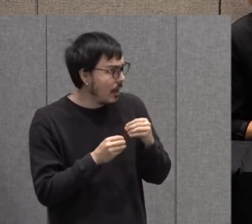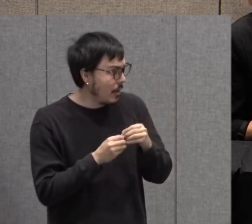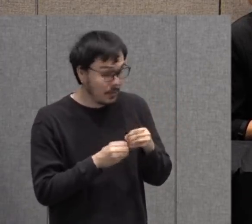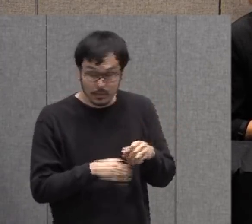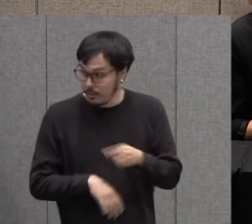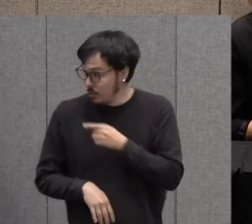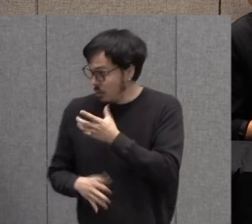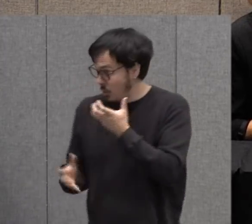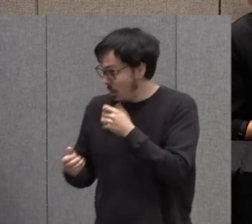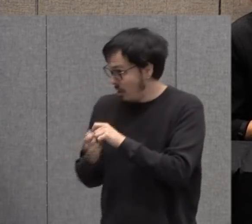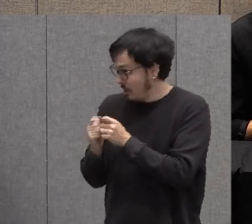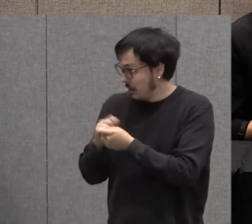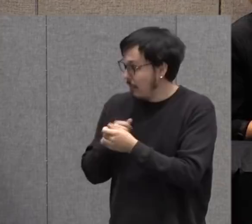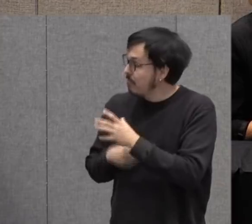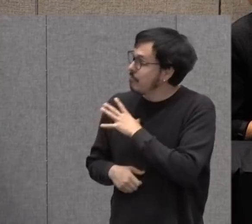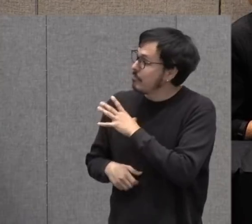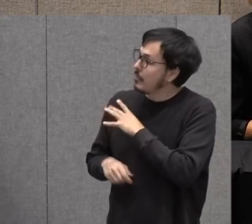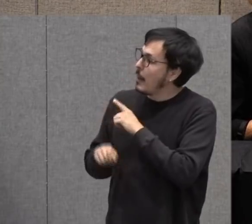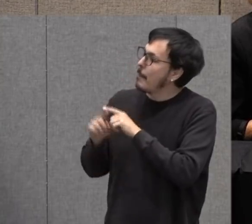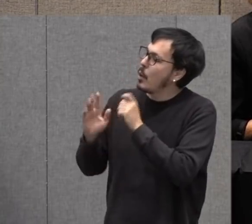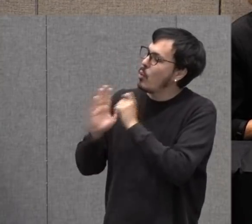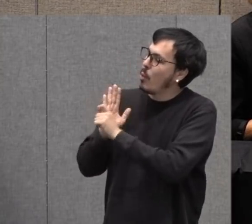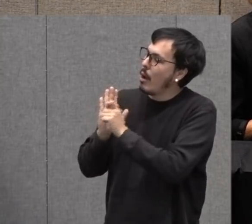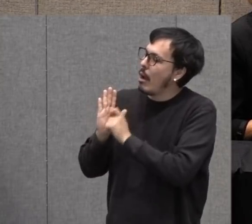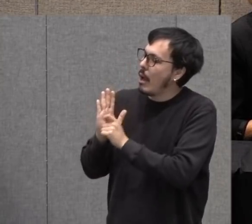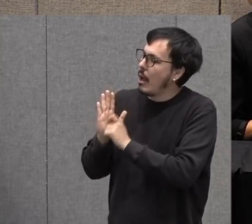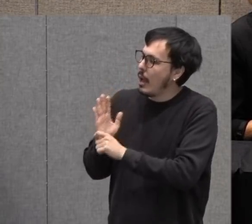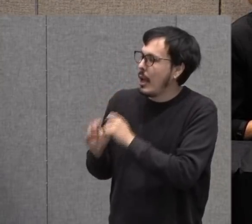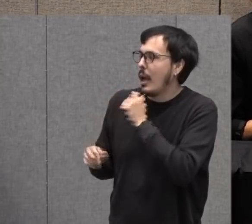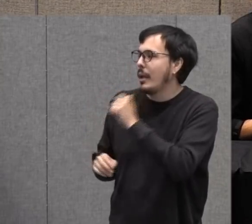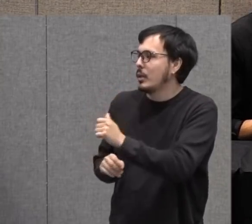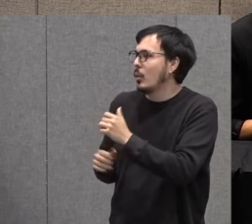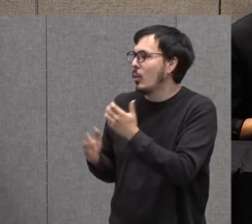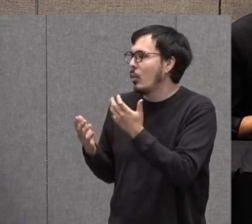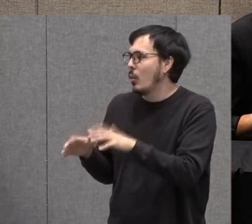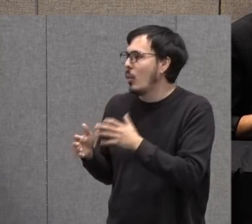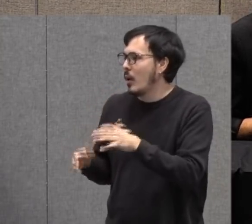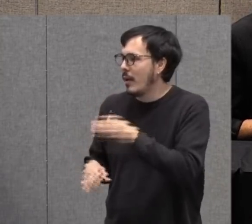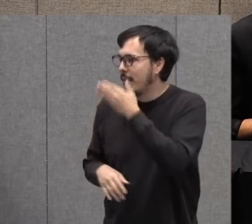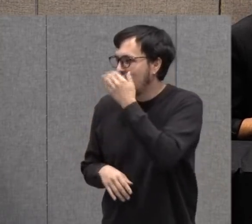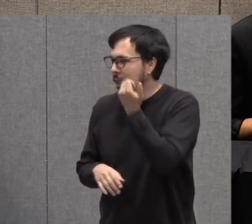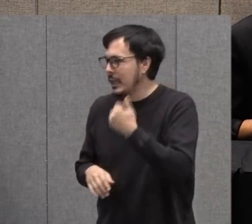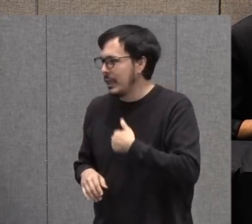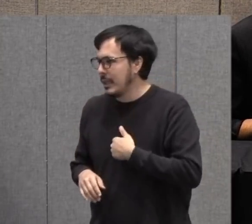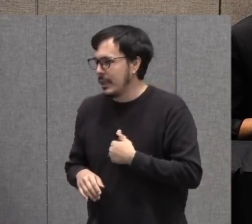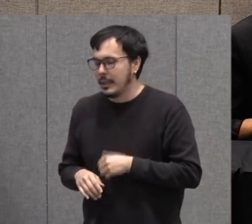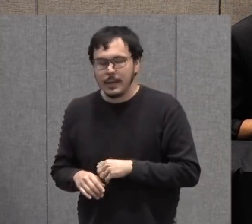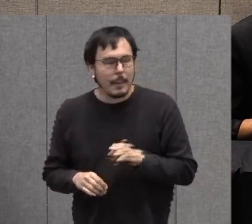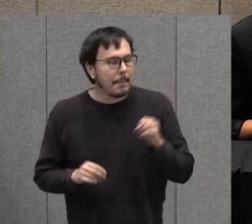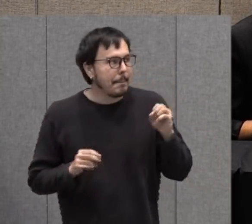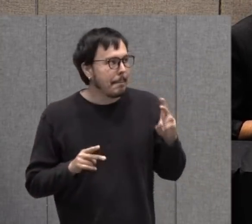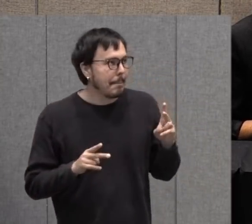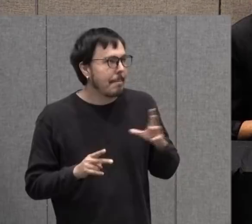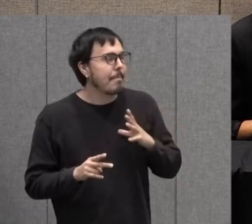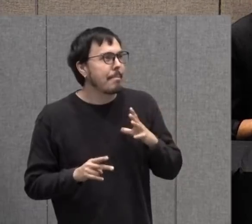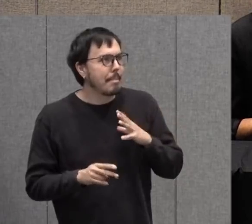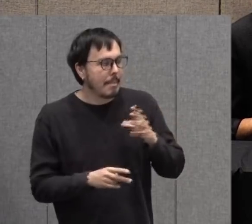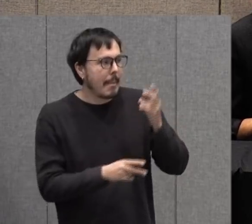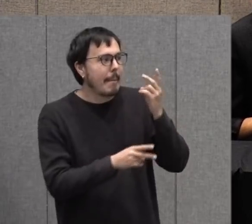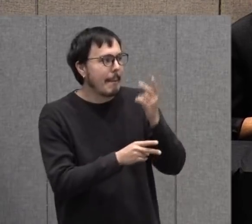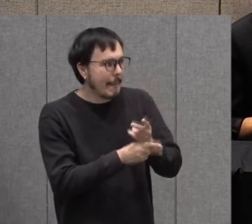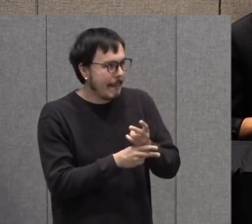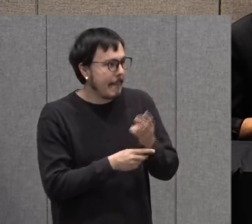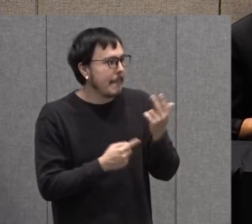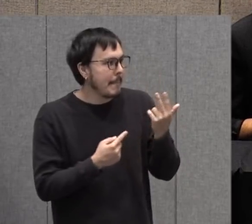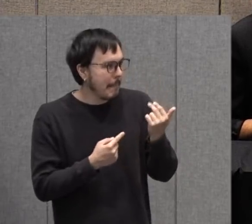change it, that's okay, as long as it's written down so I don't have to forget. Okay. Let us stick with 13,